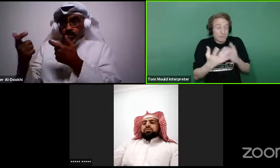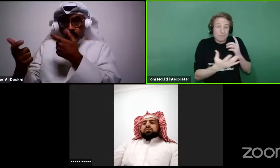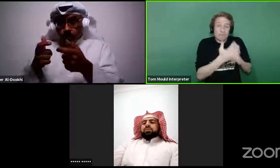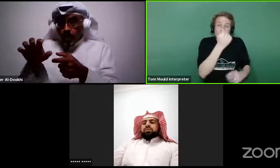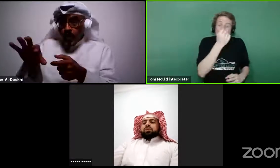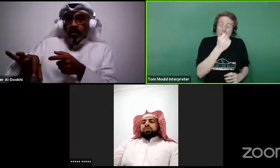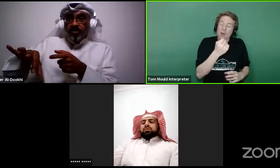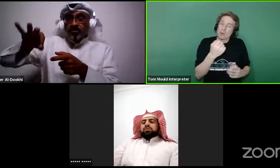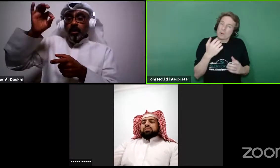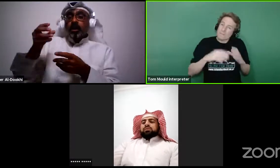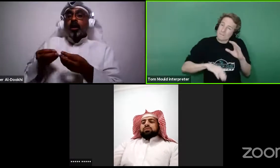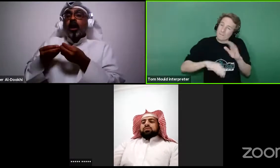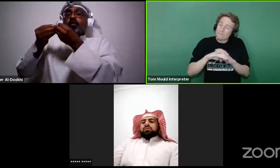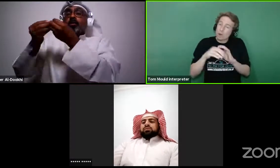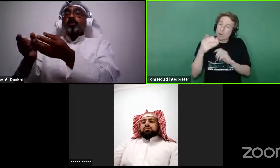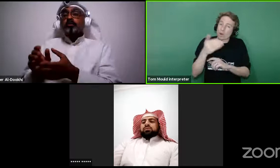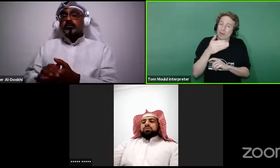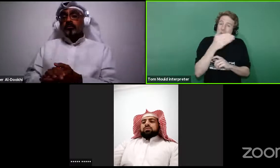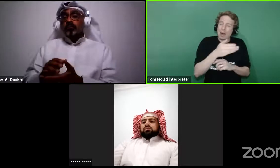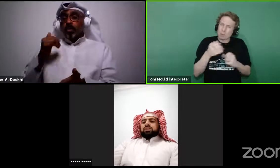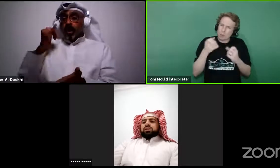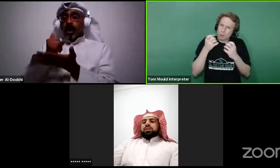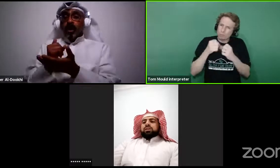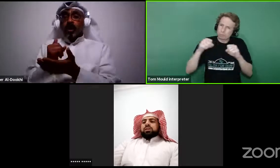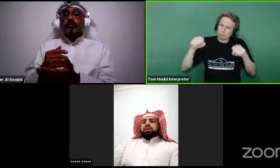load, and I will be bound by it.